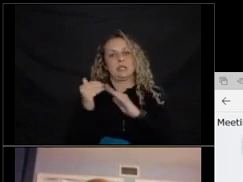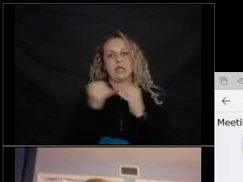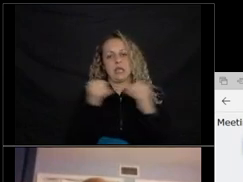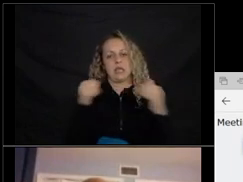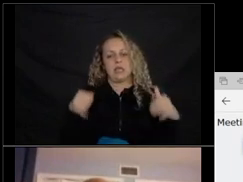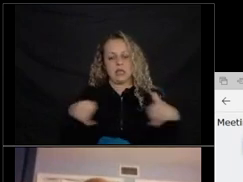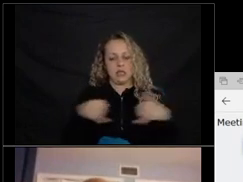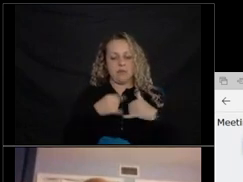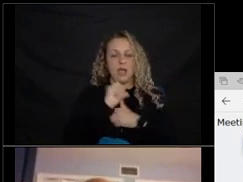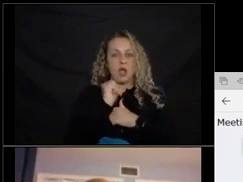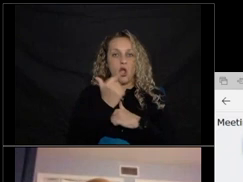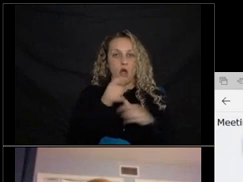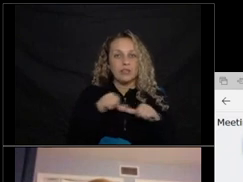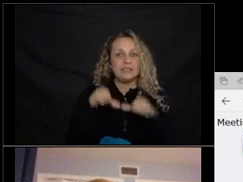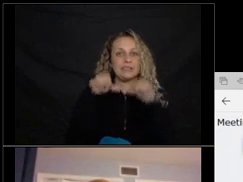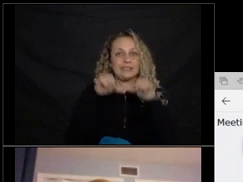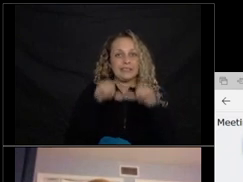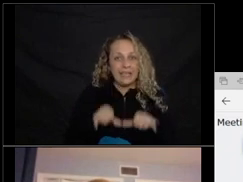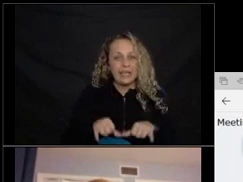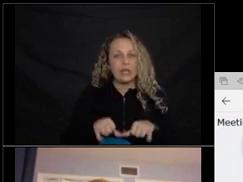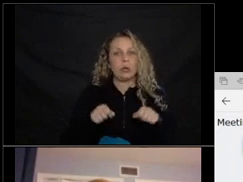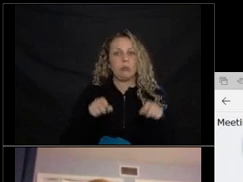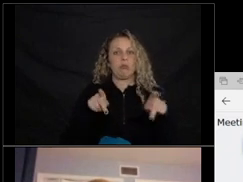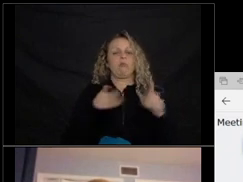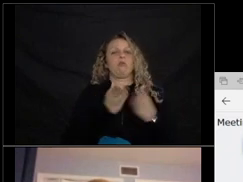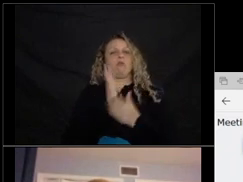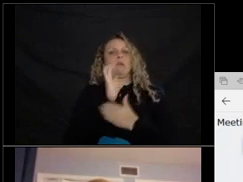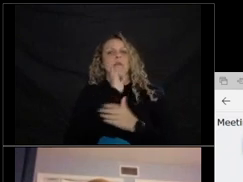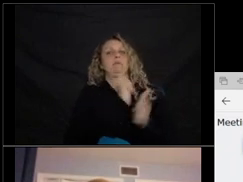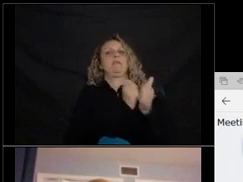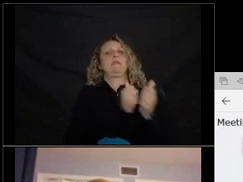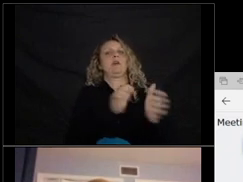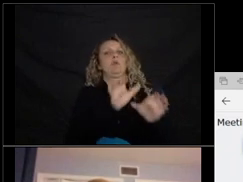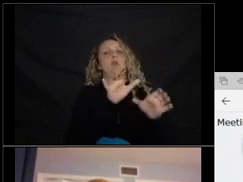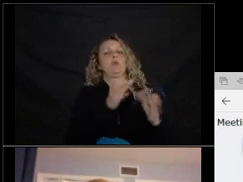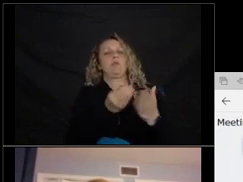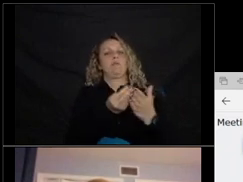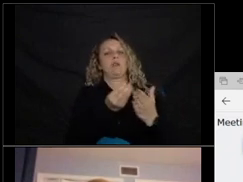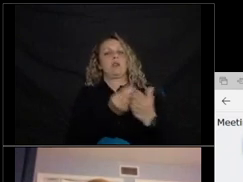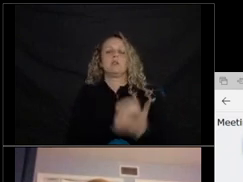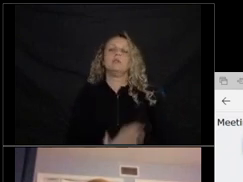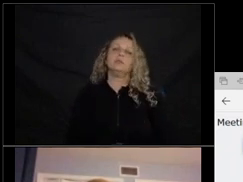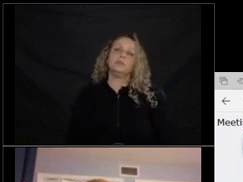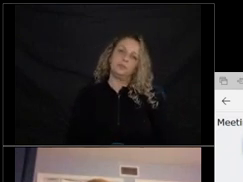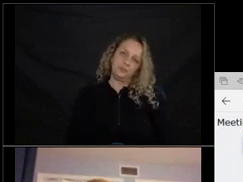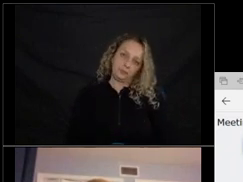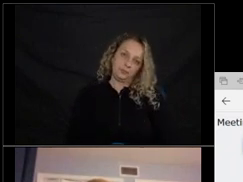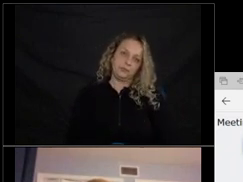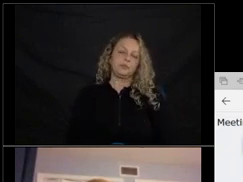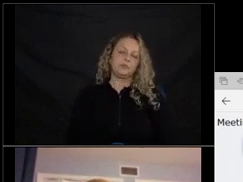all standard procurement regs must be followed when using the fund.